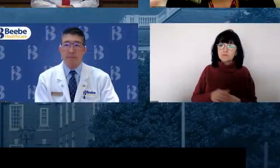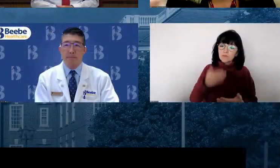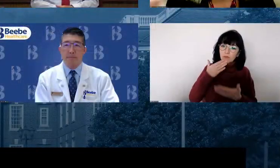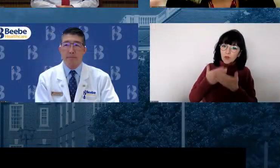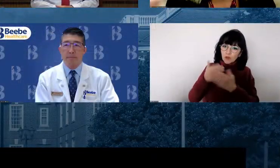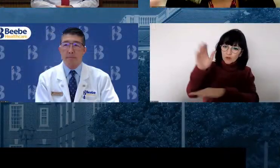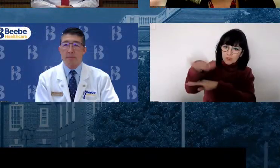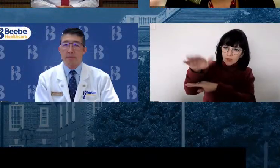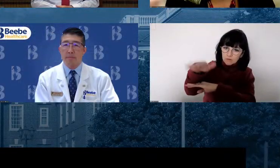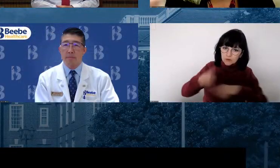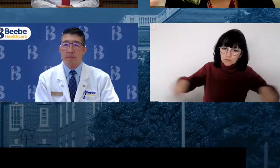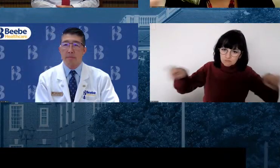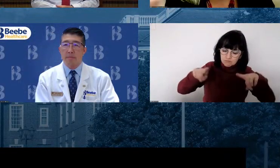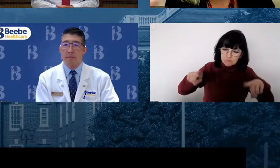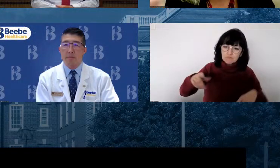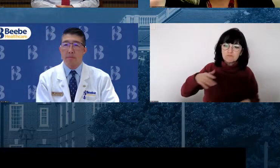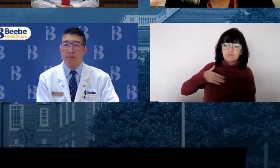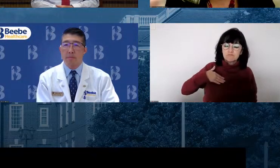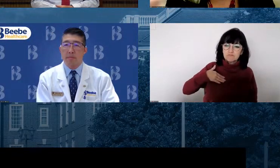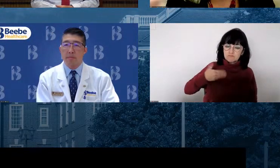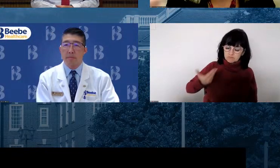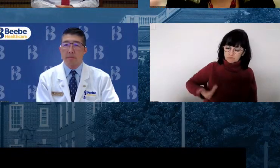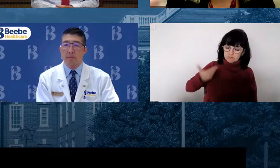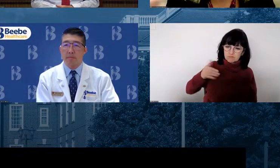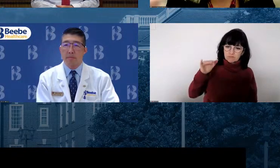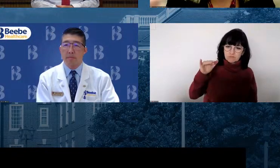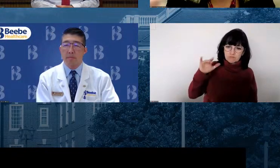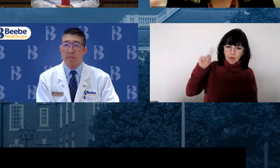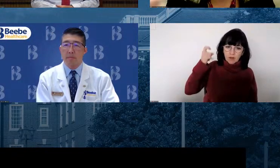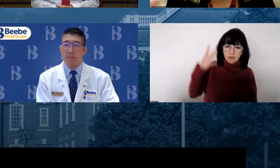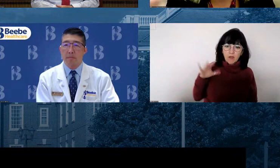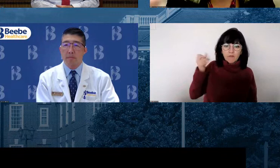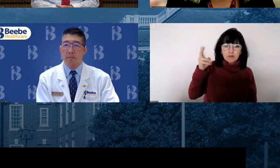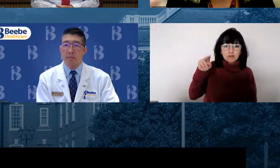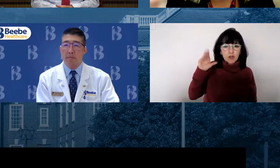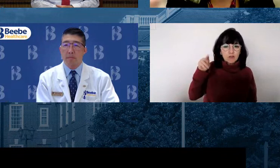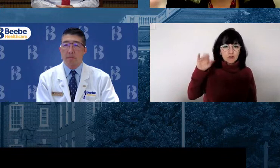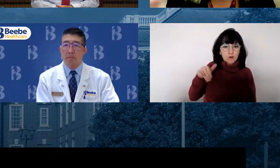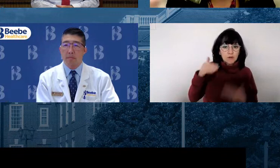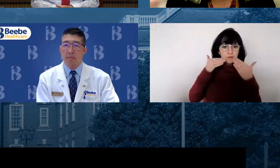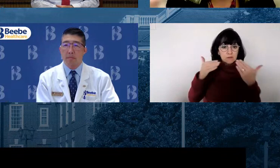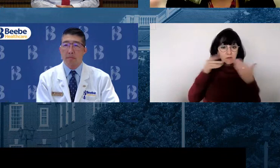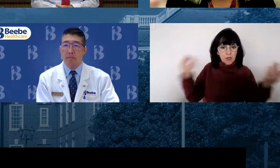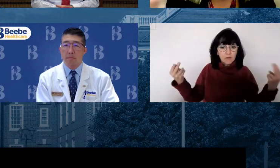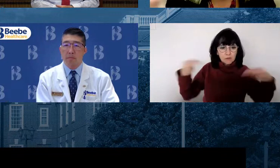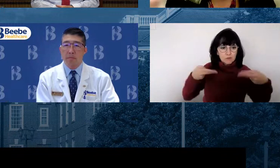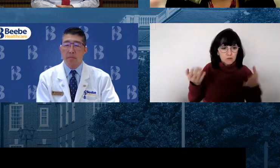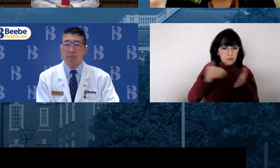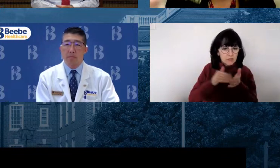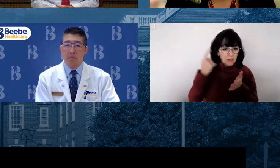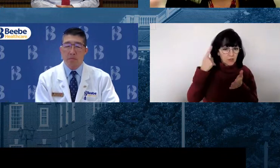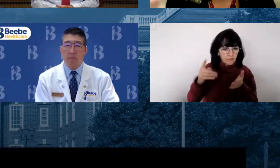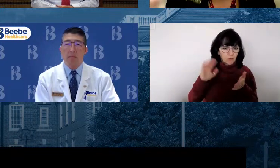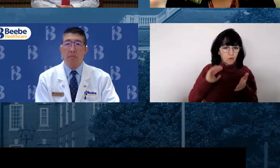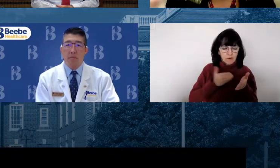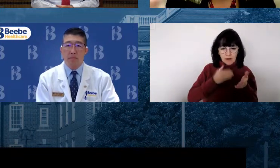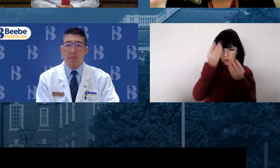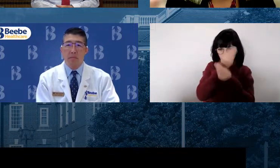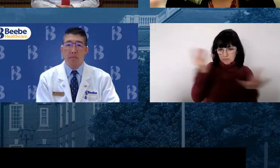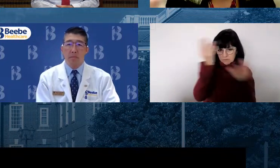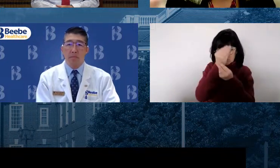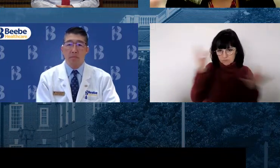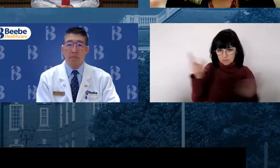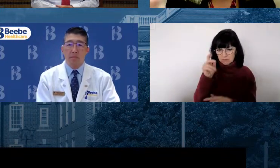Good afternoon, everyone. I'm Governor John Carney. Thank you for joining us again for our press conference update on Delaware's response